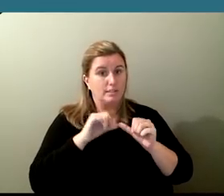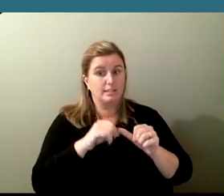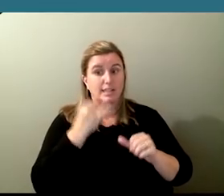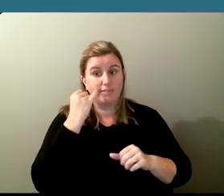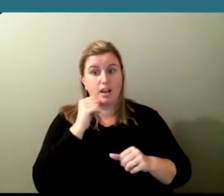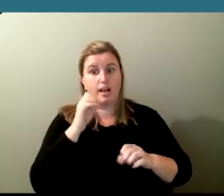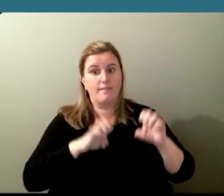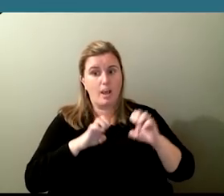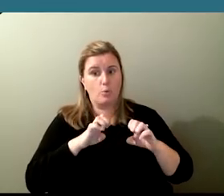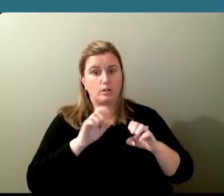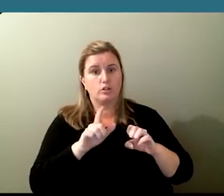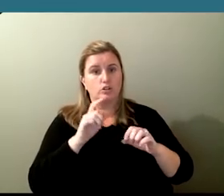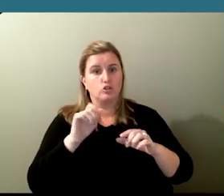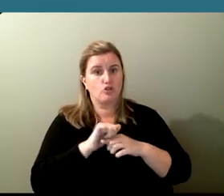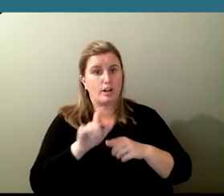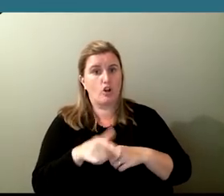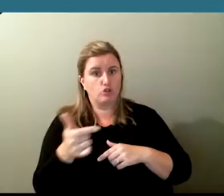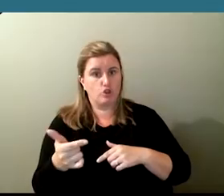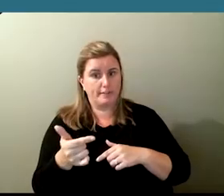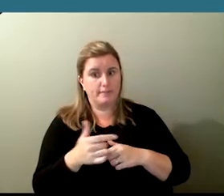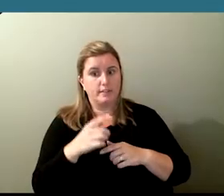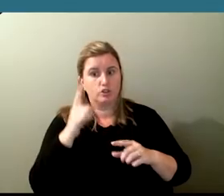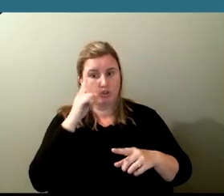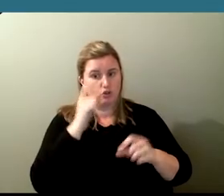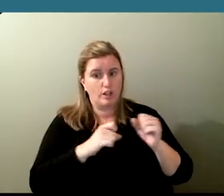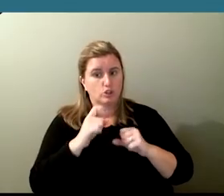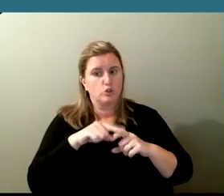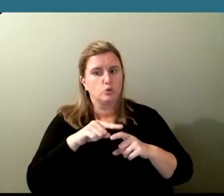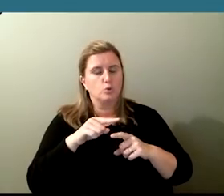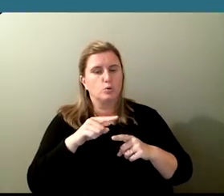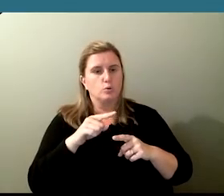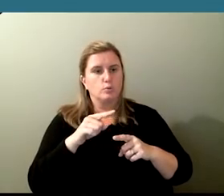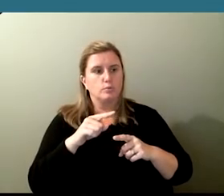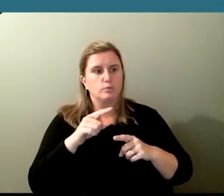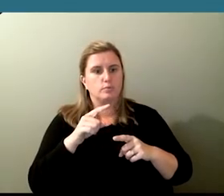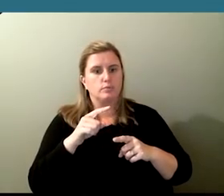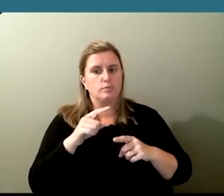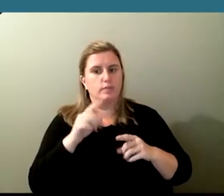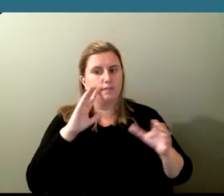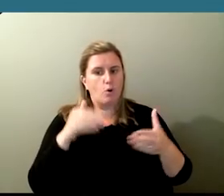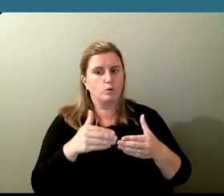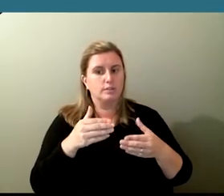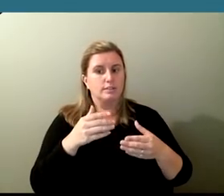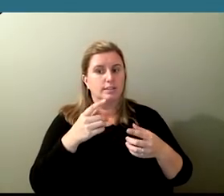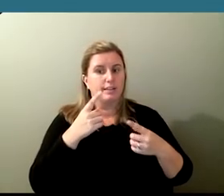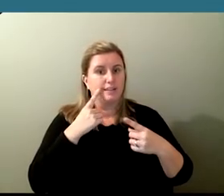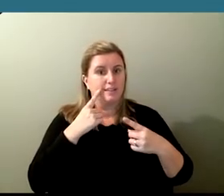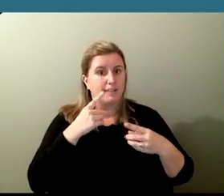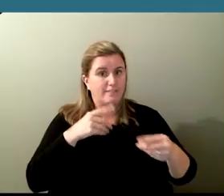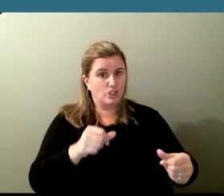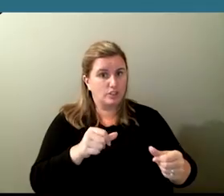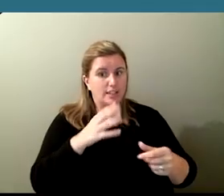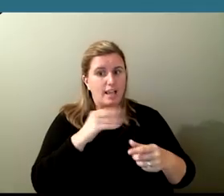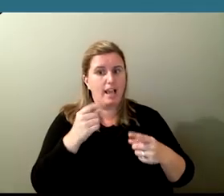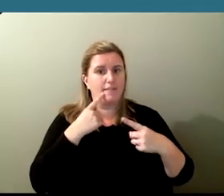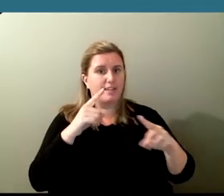training, alternative training strategies in order to focus on the efficiency and also the effectiveness